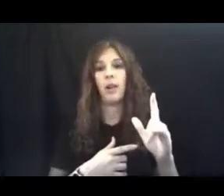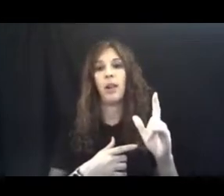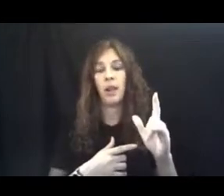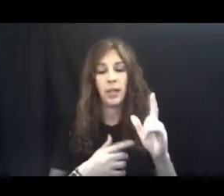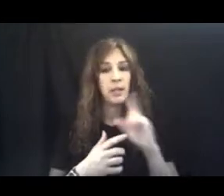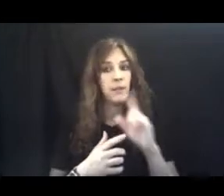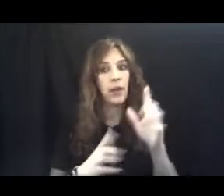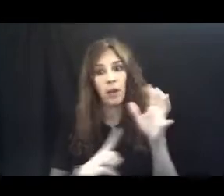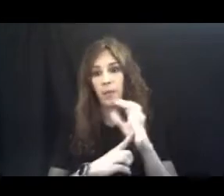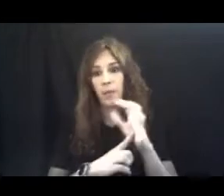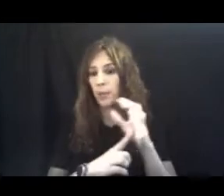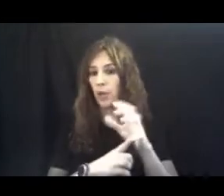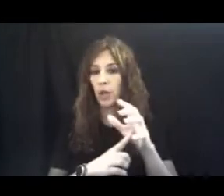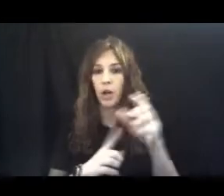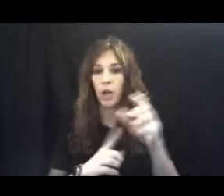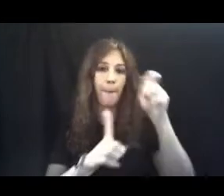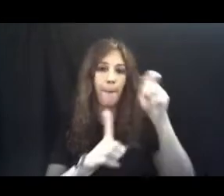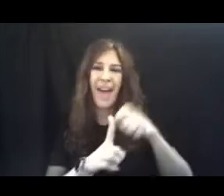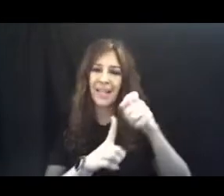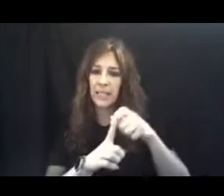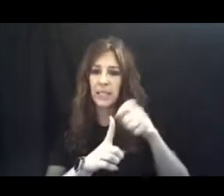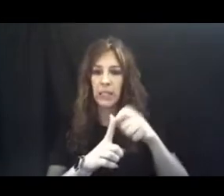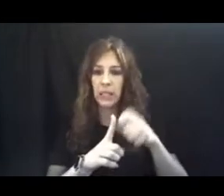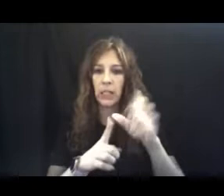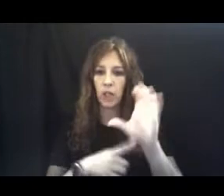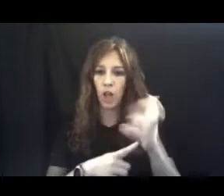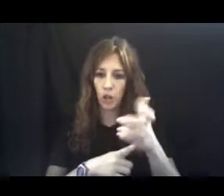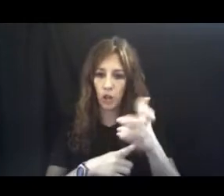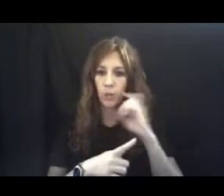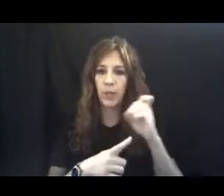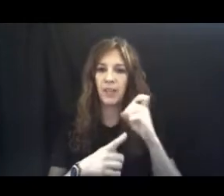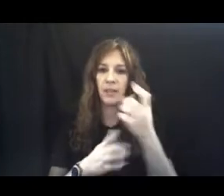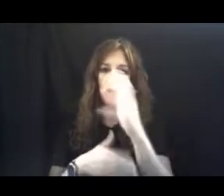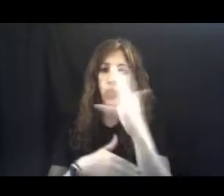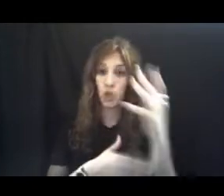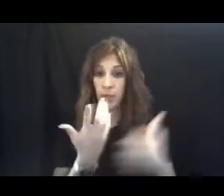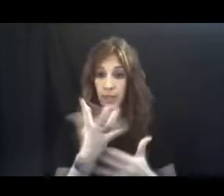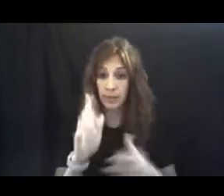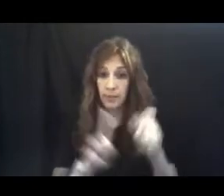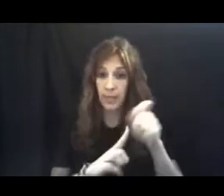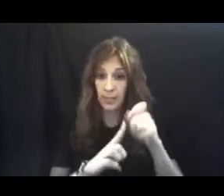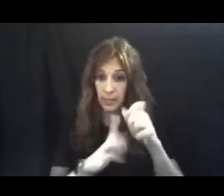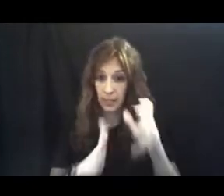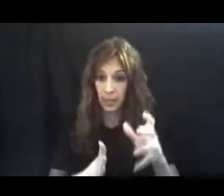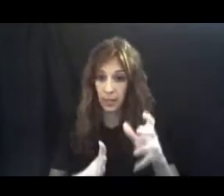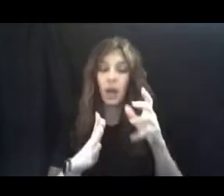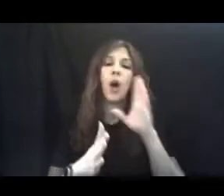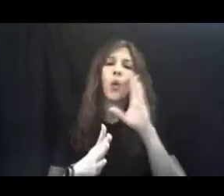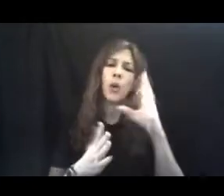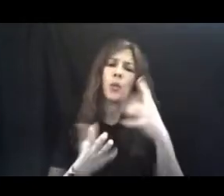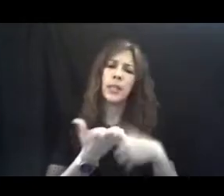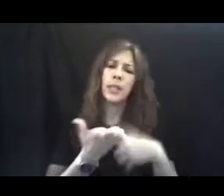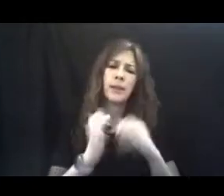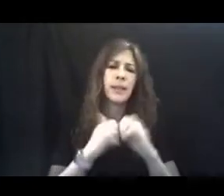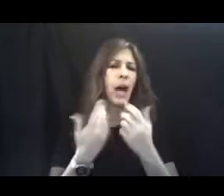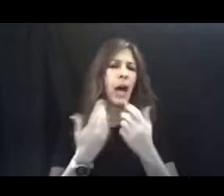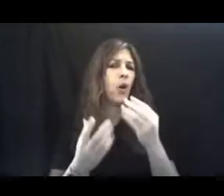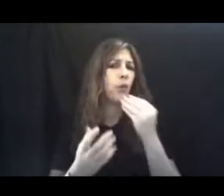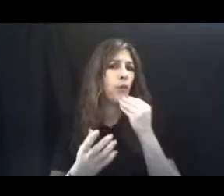been under threat. And this is also a segue talking about how food is related